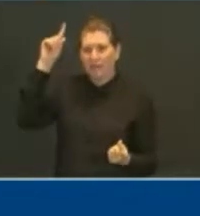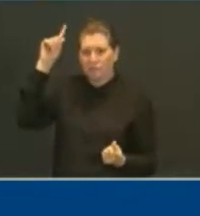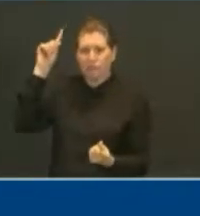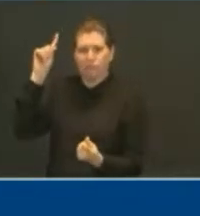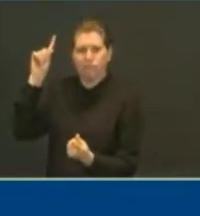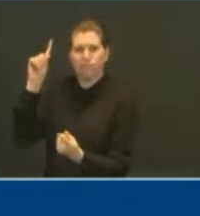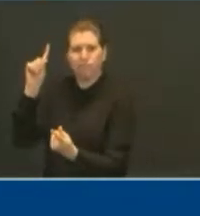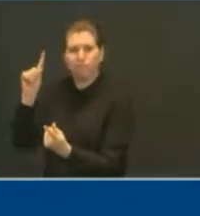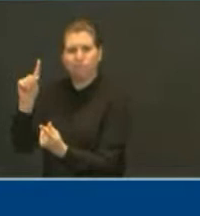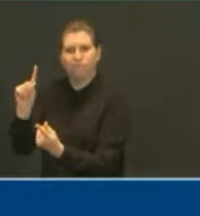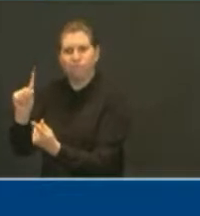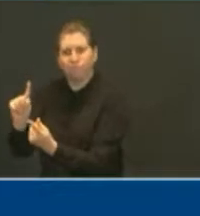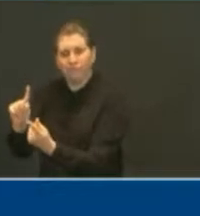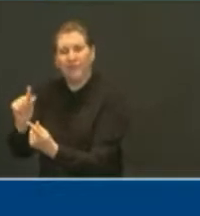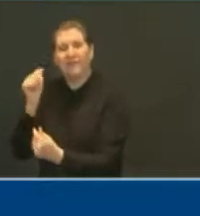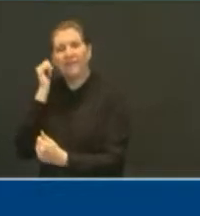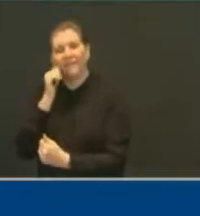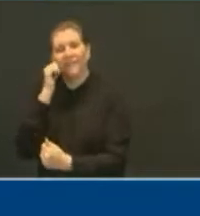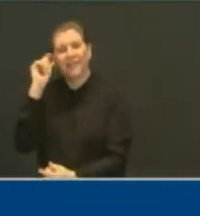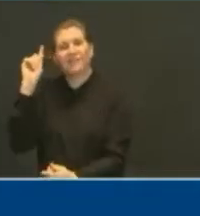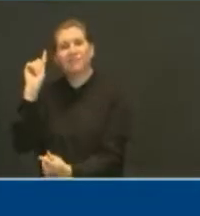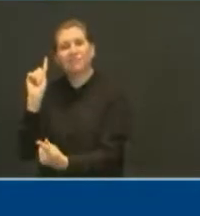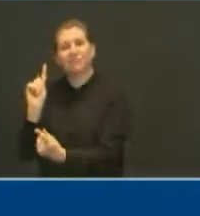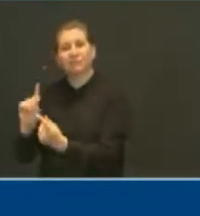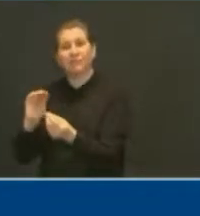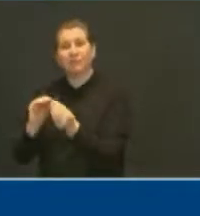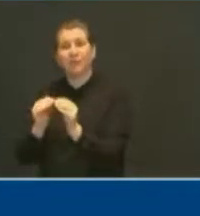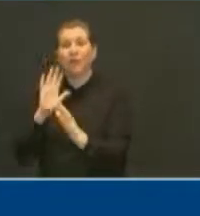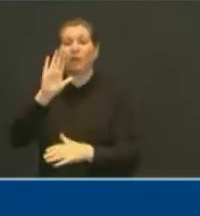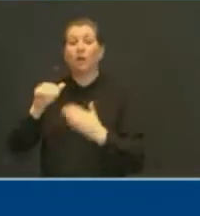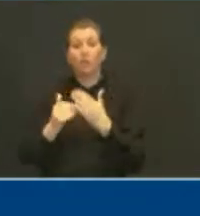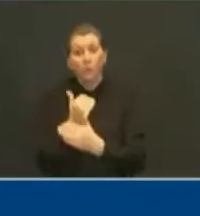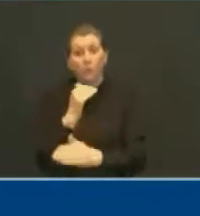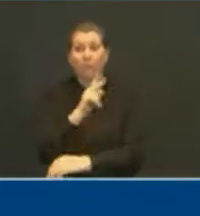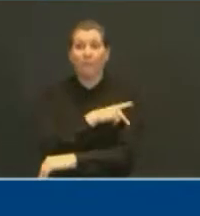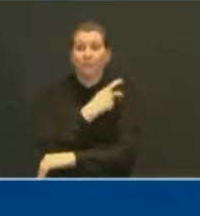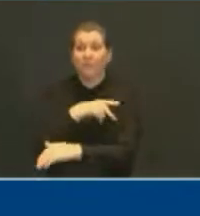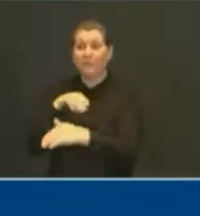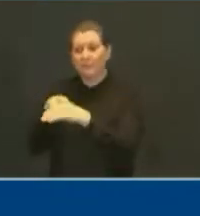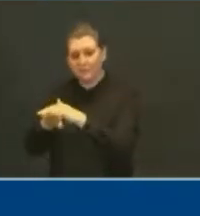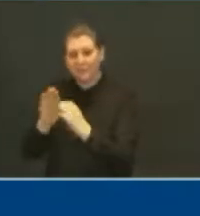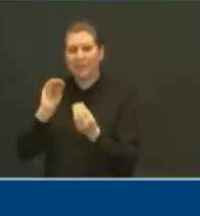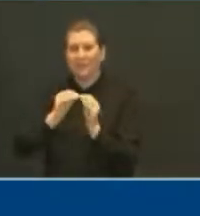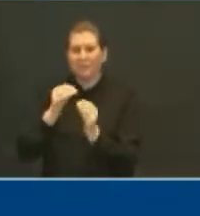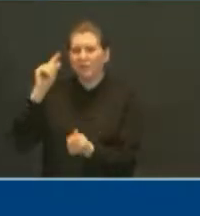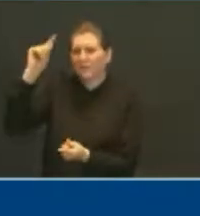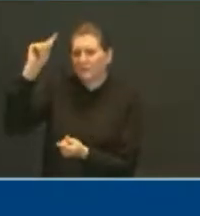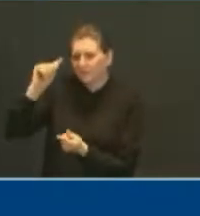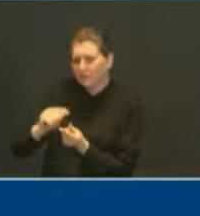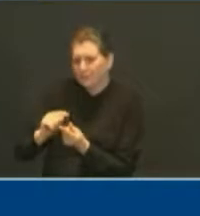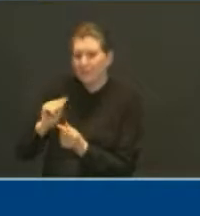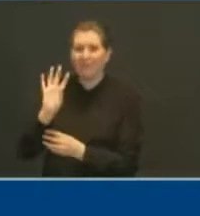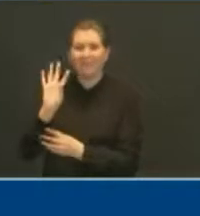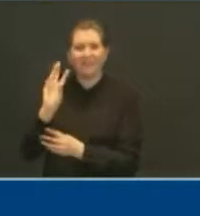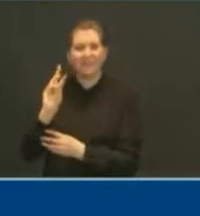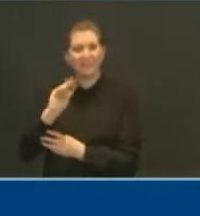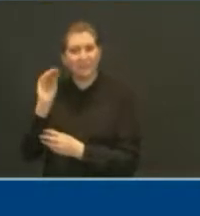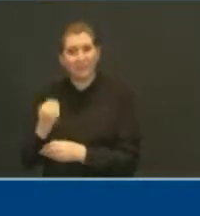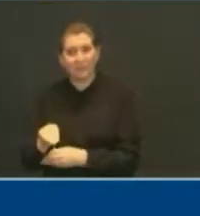And our daily hospital admissions are down 46% since just last month.